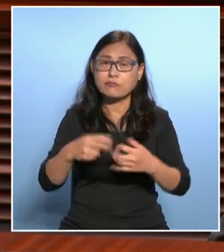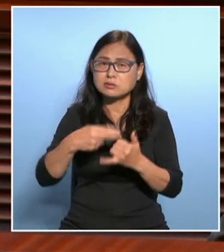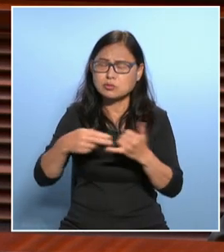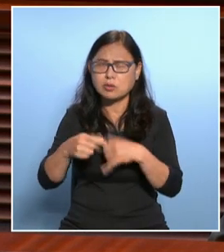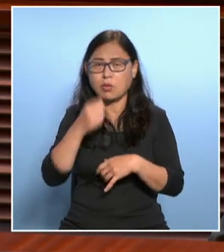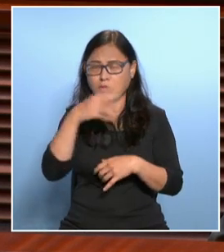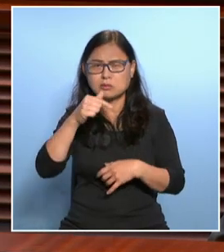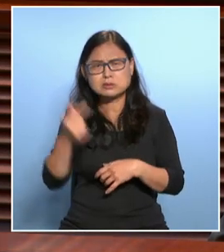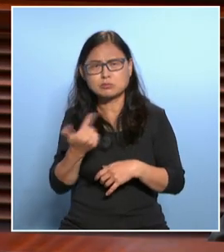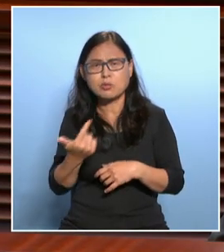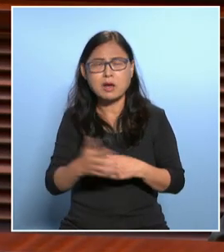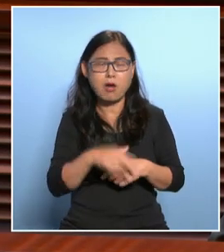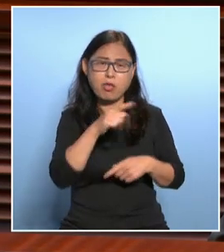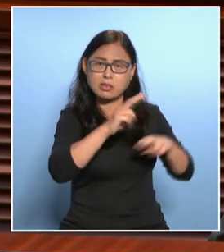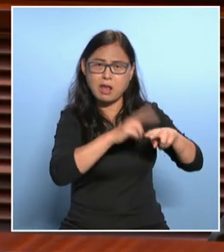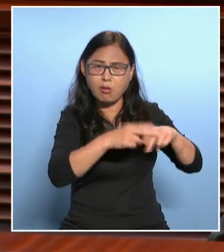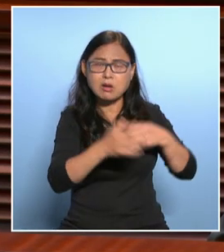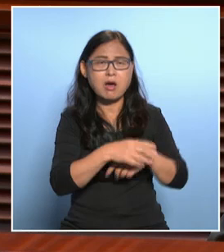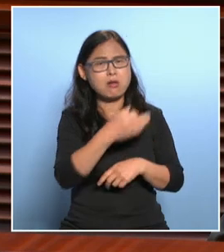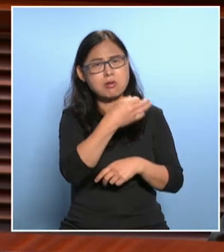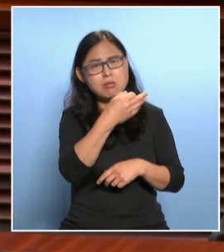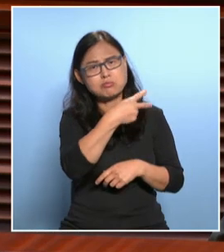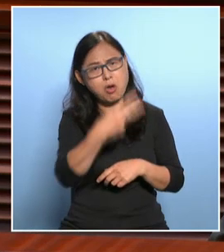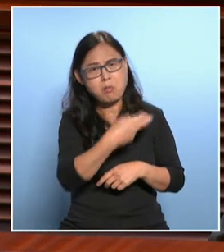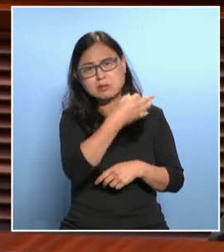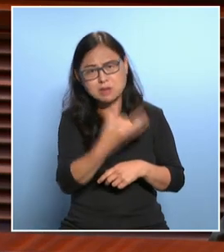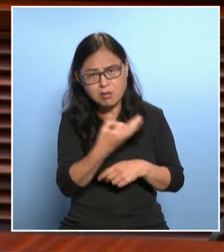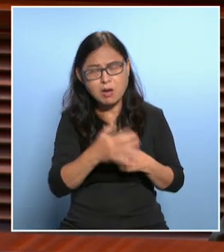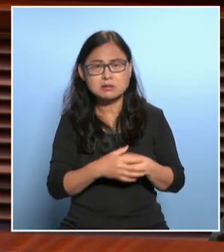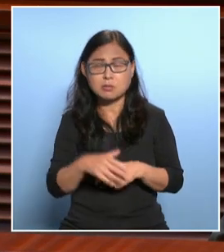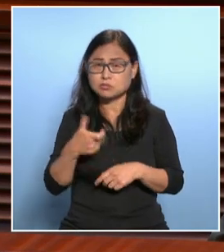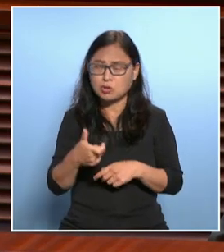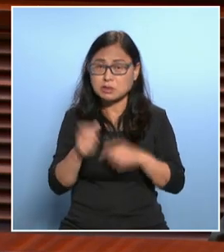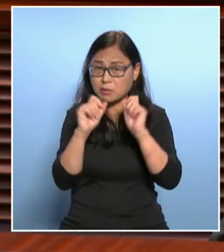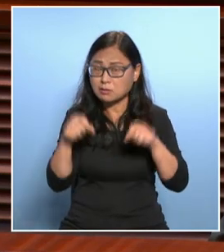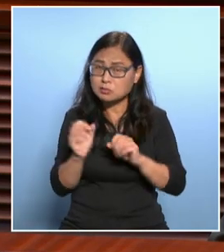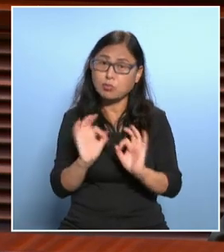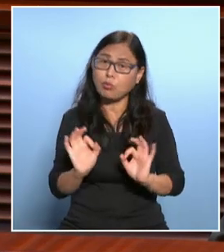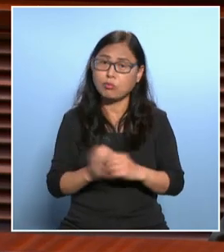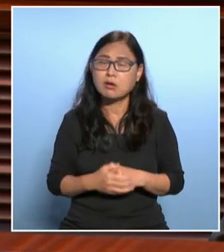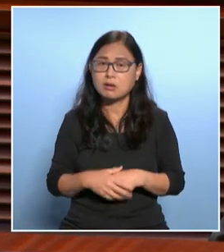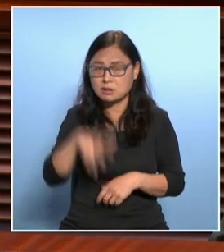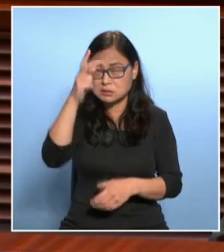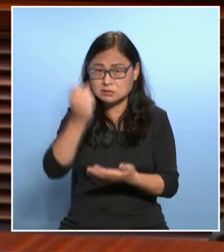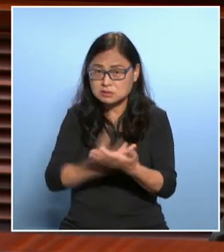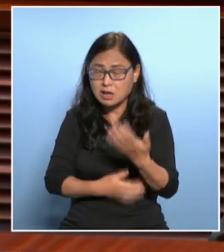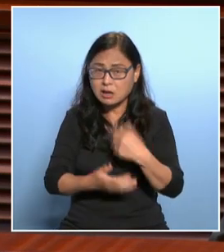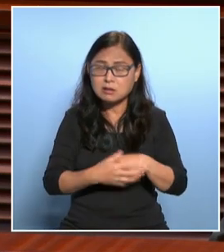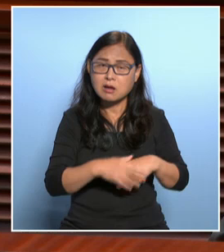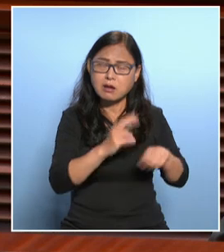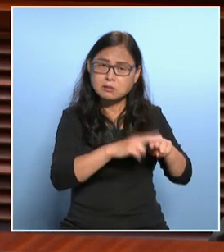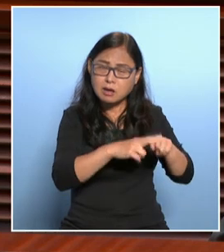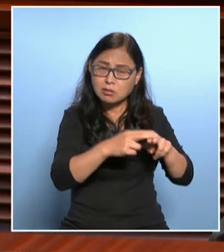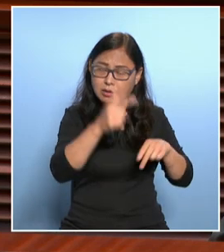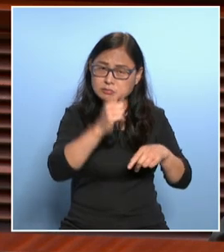services is certainly good at the Hong Kong U Shenzhen Hospital. And